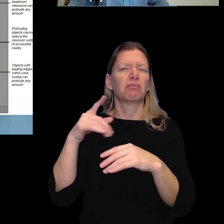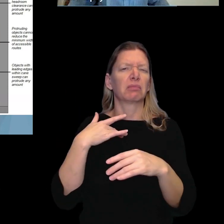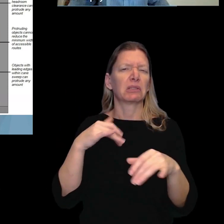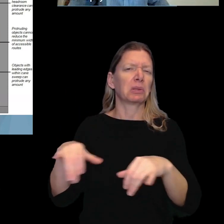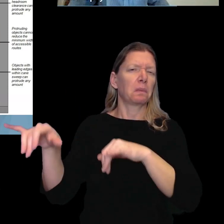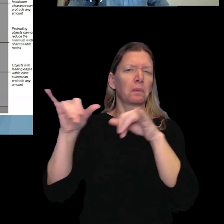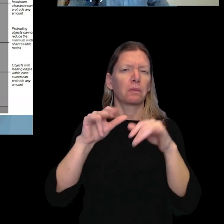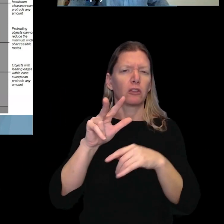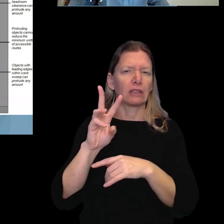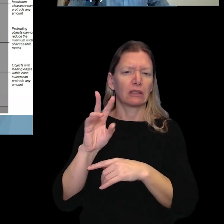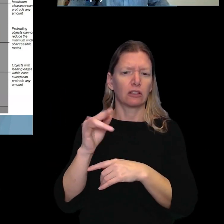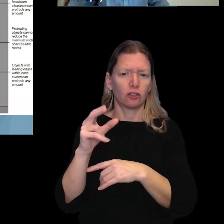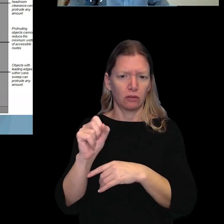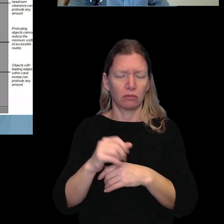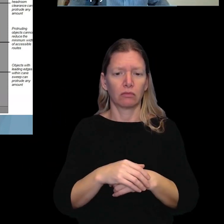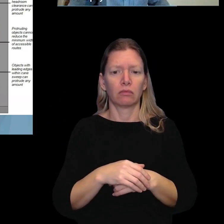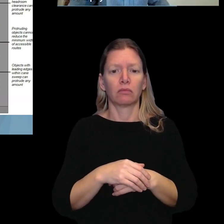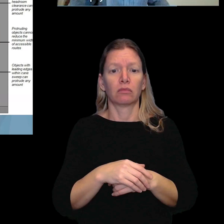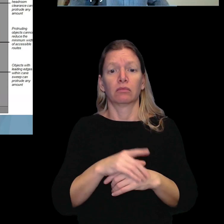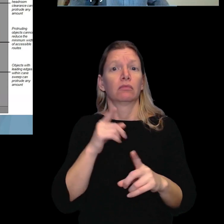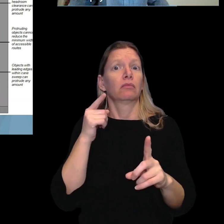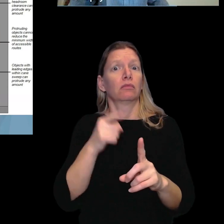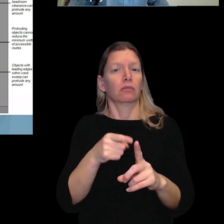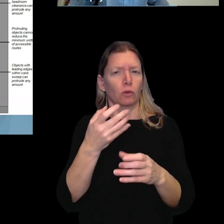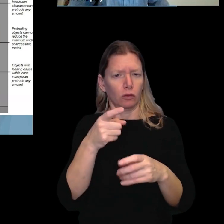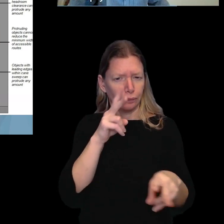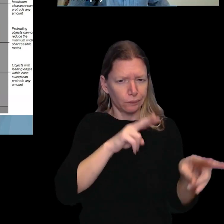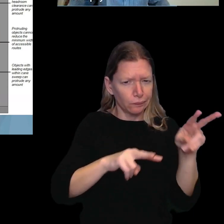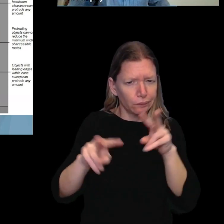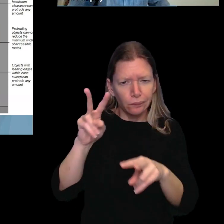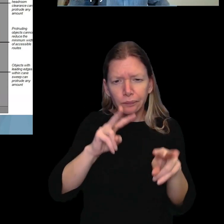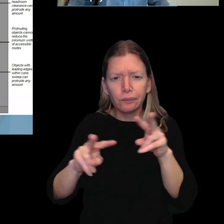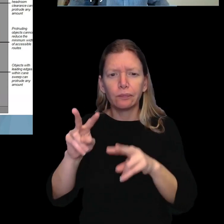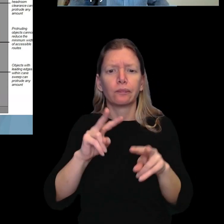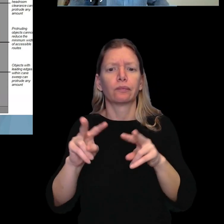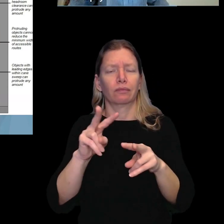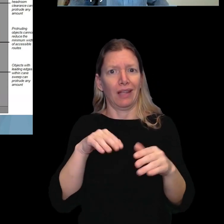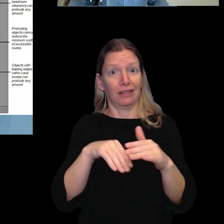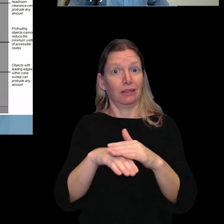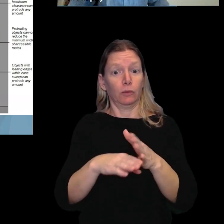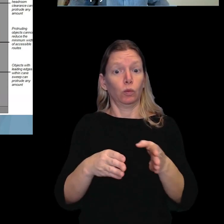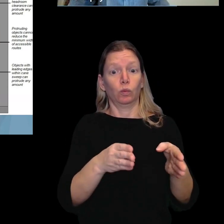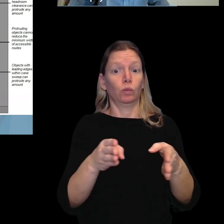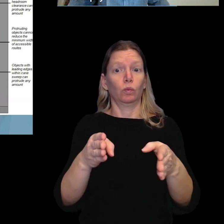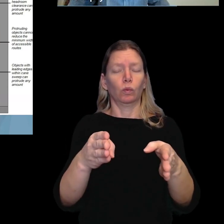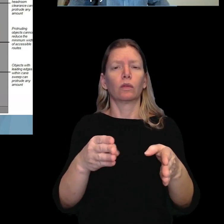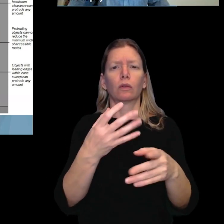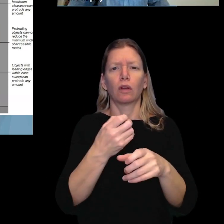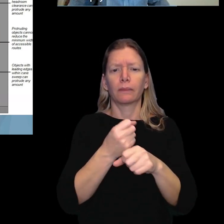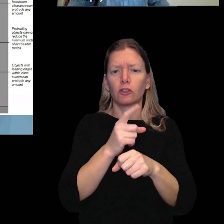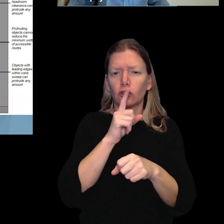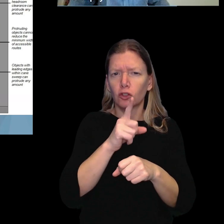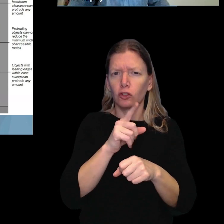same one that's used by the general public. And then the main thing that you'll want to be looking for in terms of an accessible route